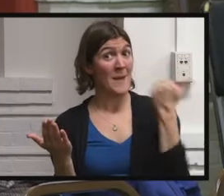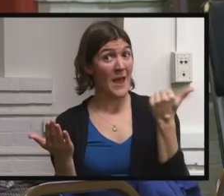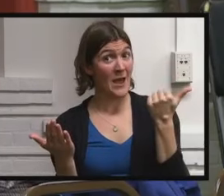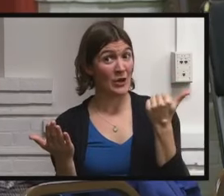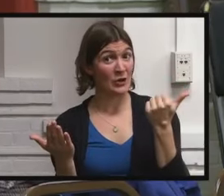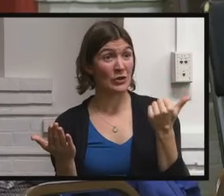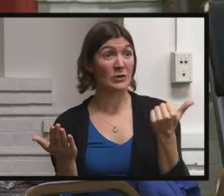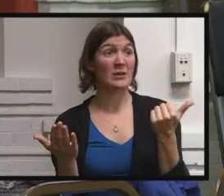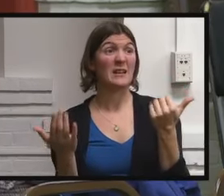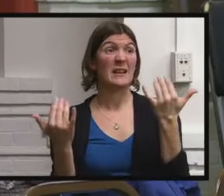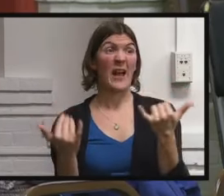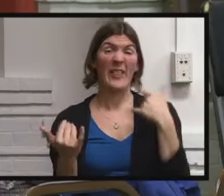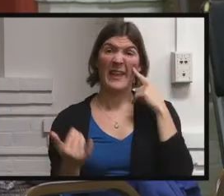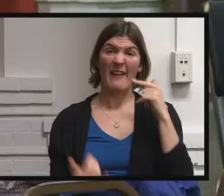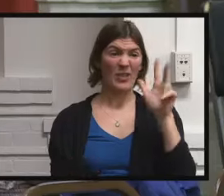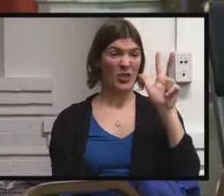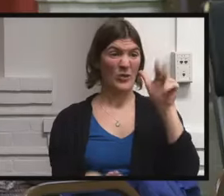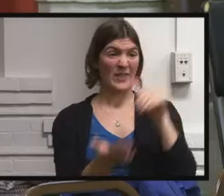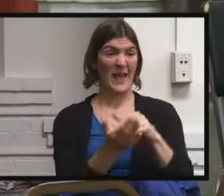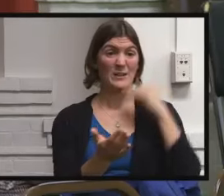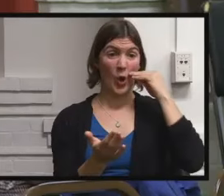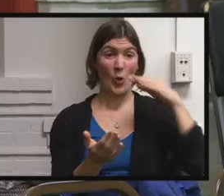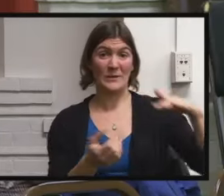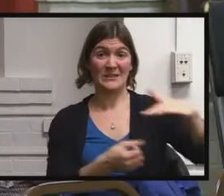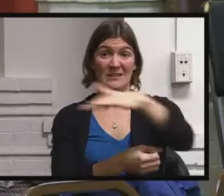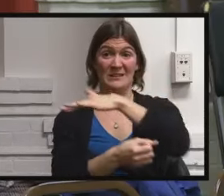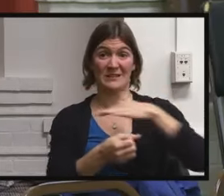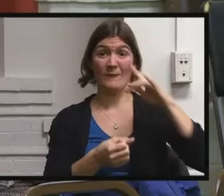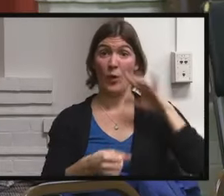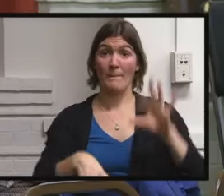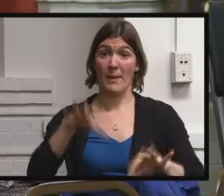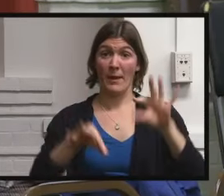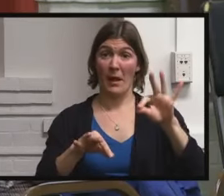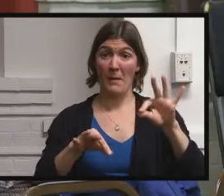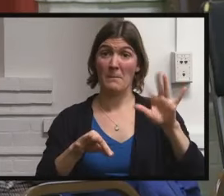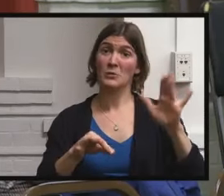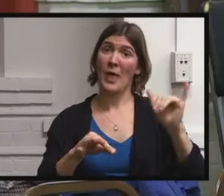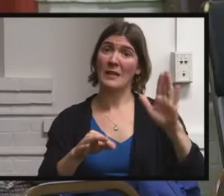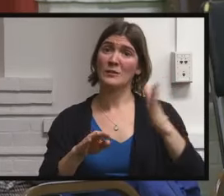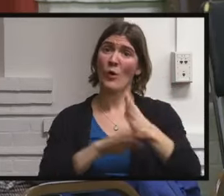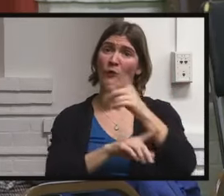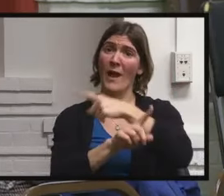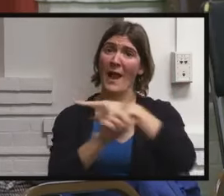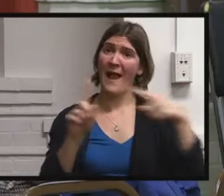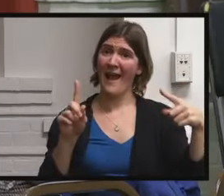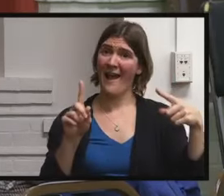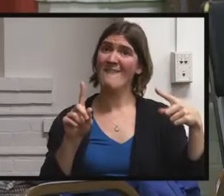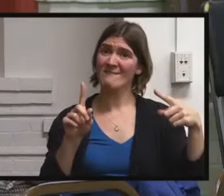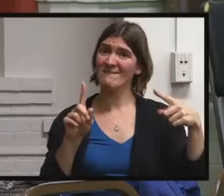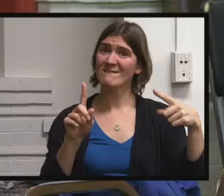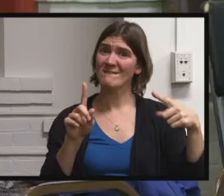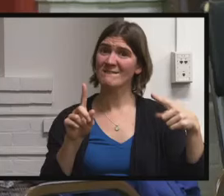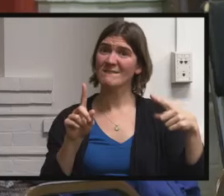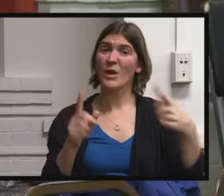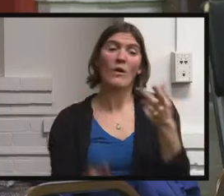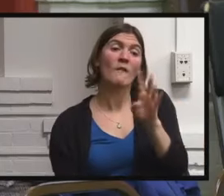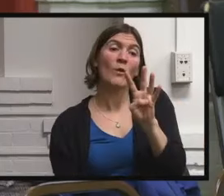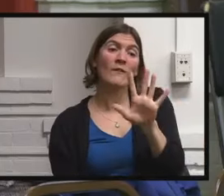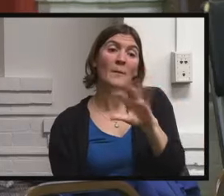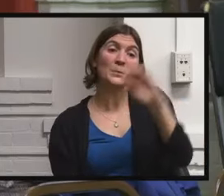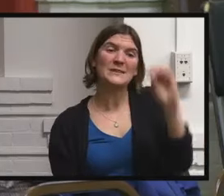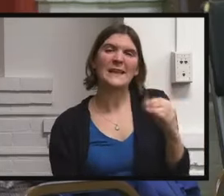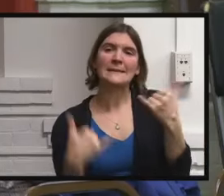about 3,000 households in the collection, is that right, Peter? Something. So maybe